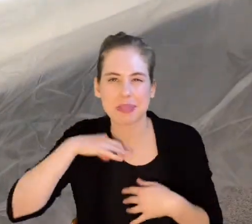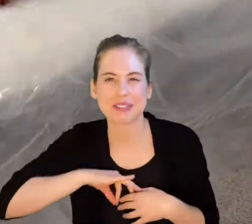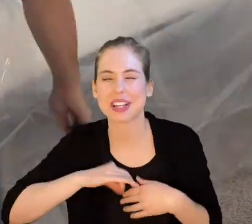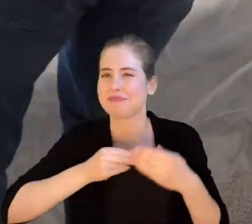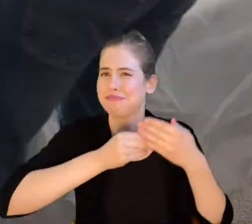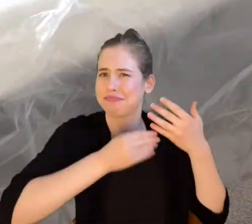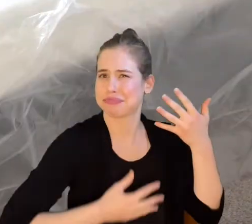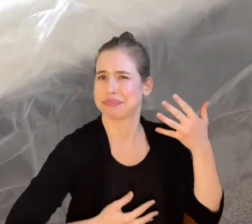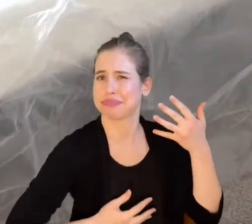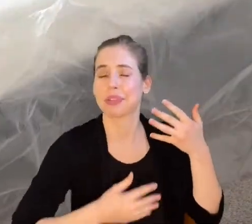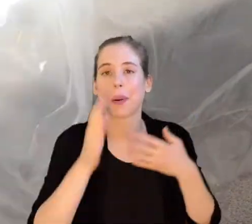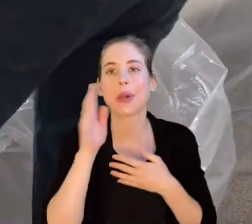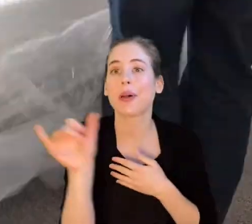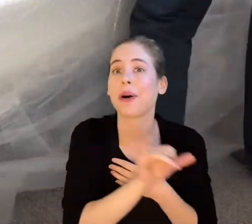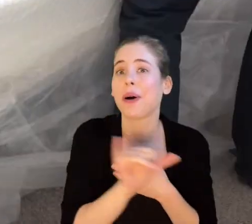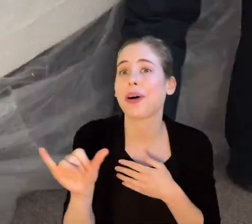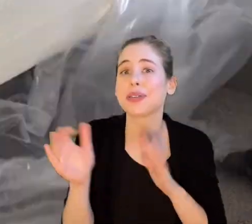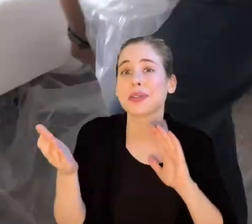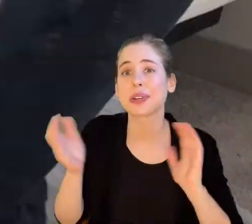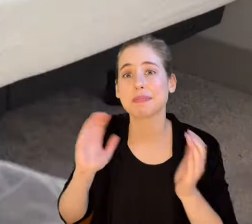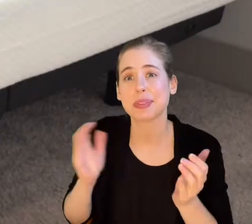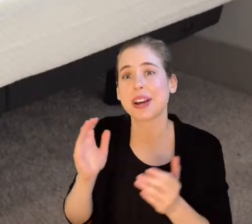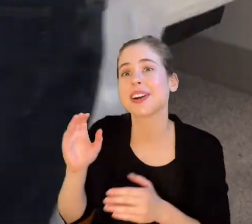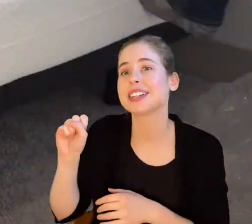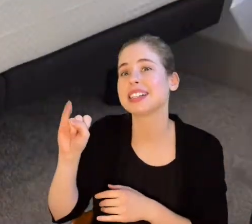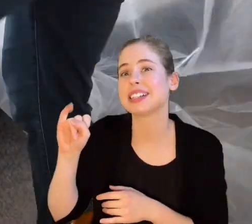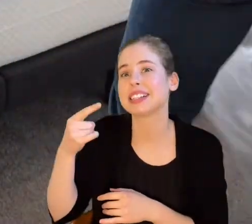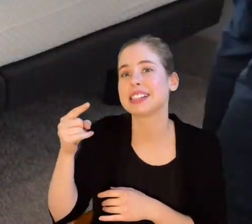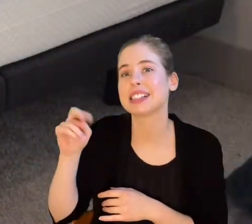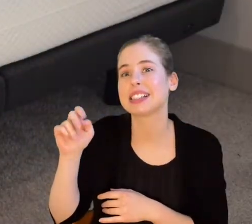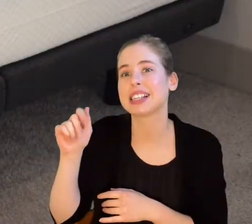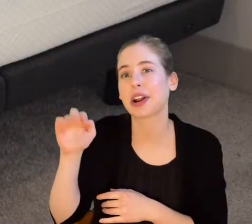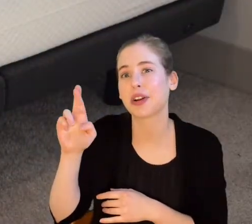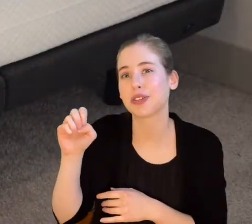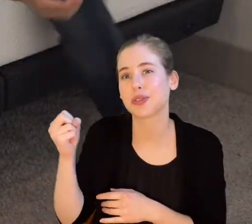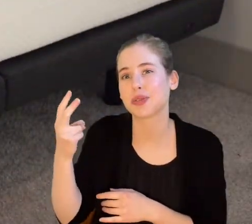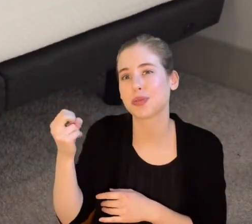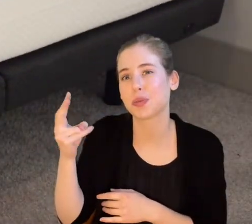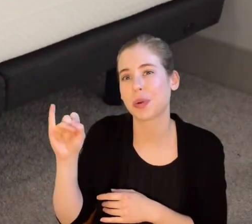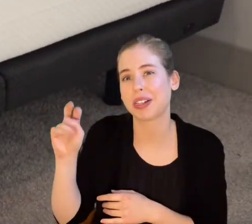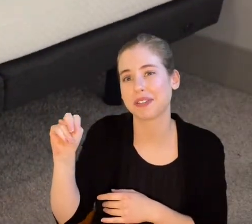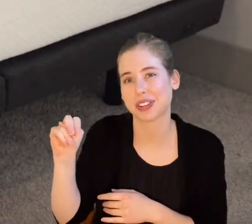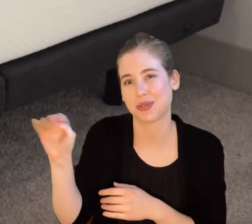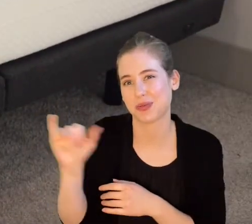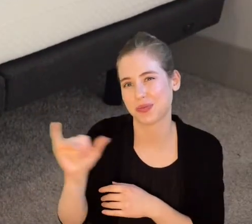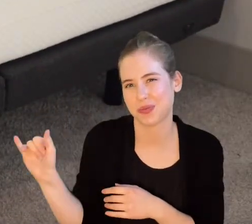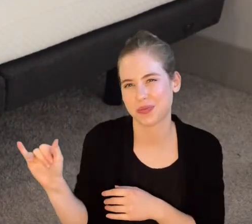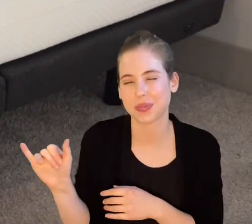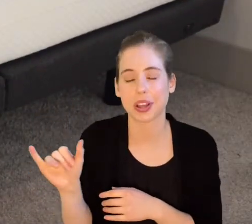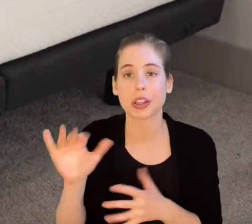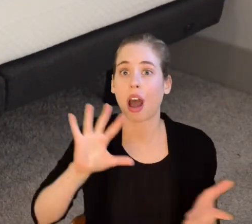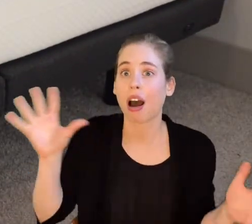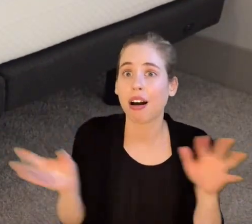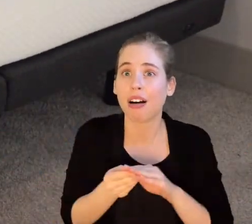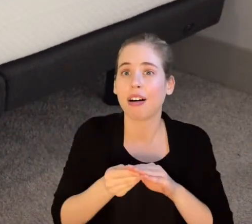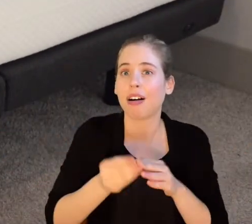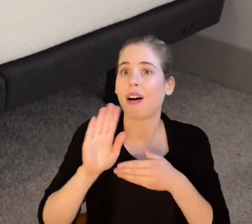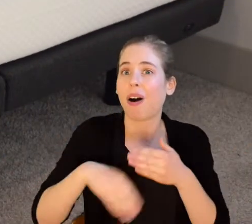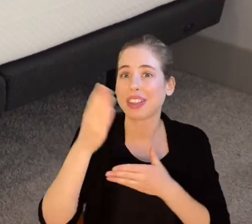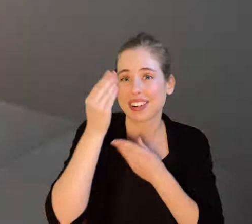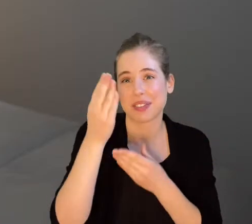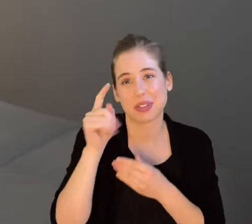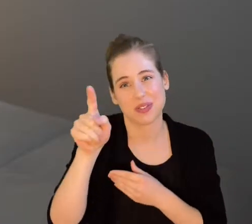and more. We'll also compare it to the Signature 12-inch for you, so you should have all the information you need to make an informed